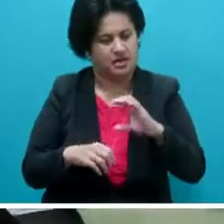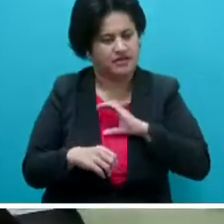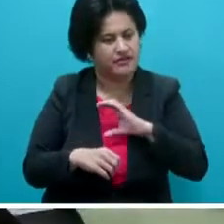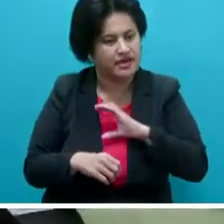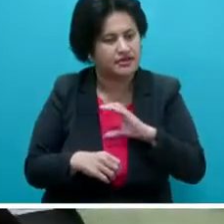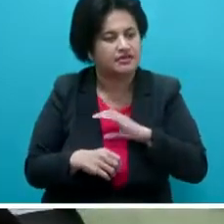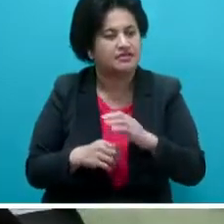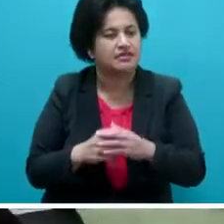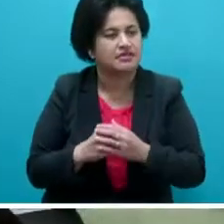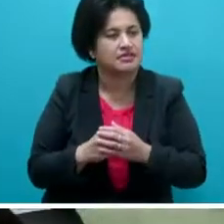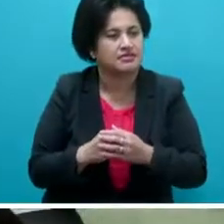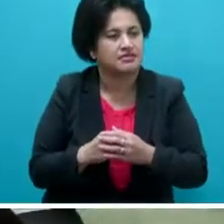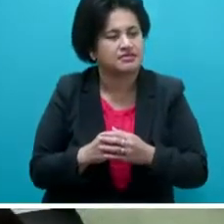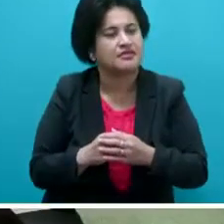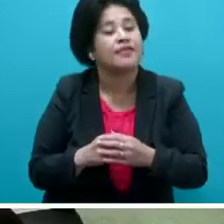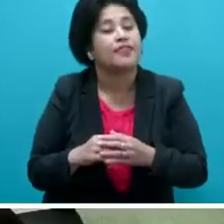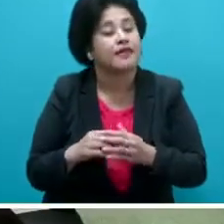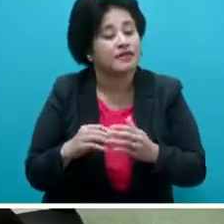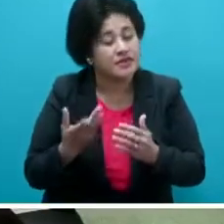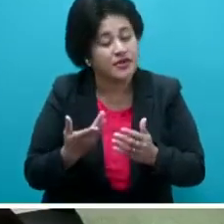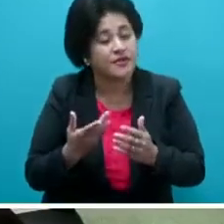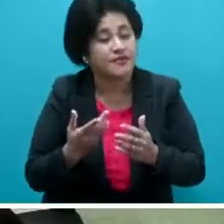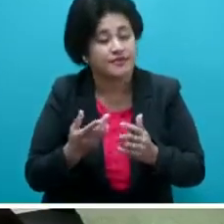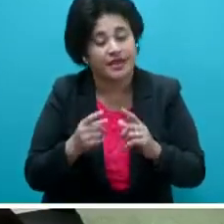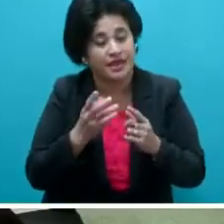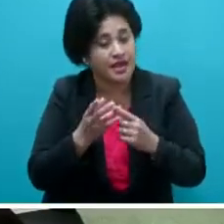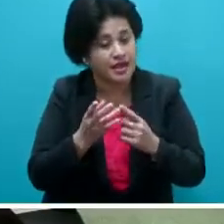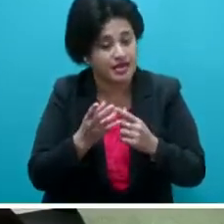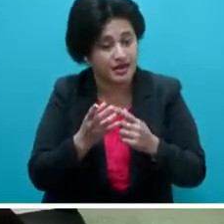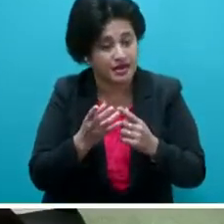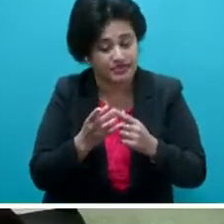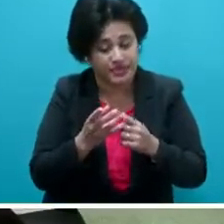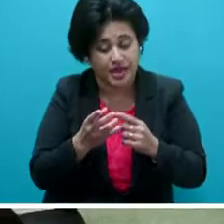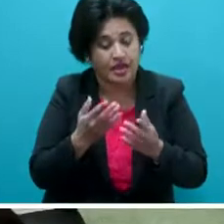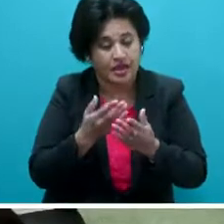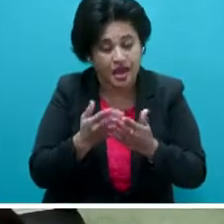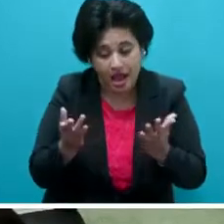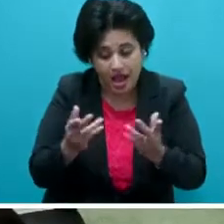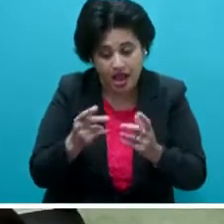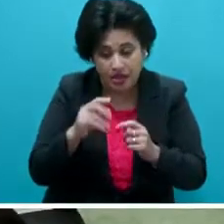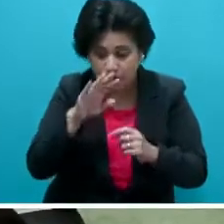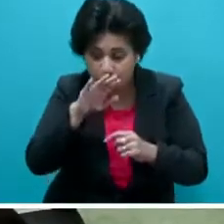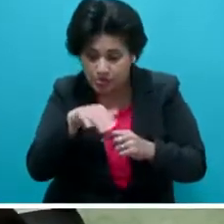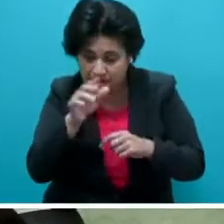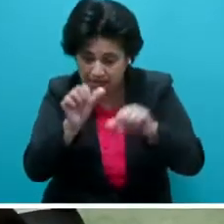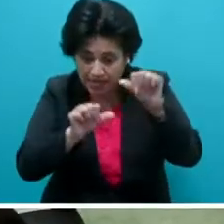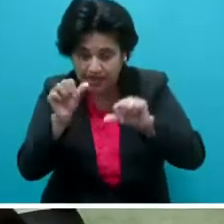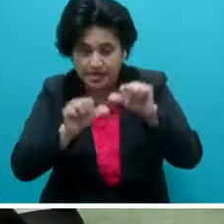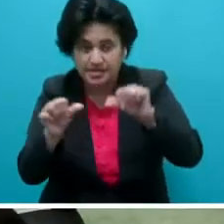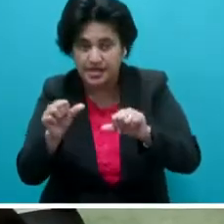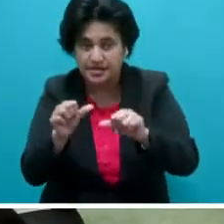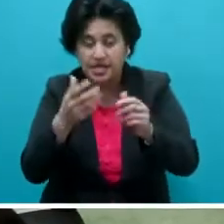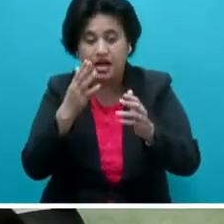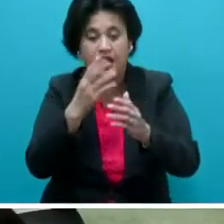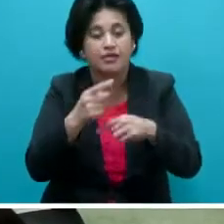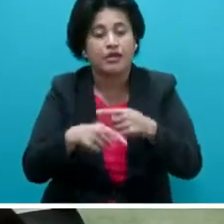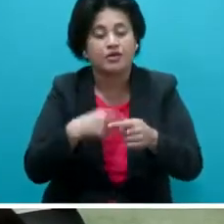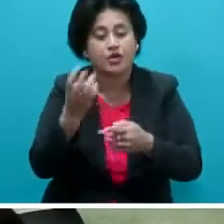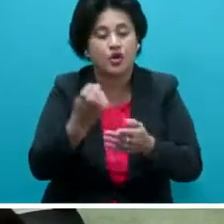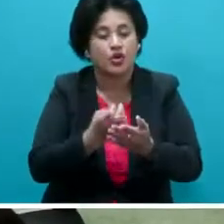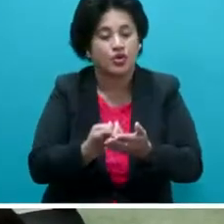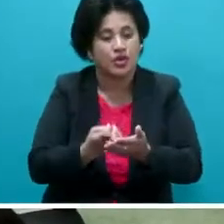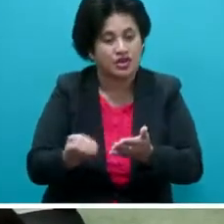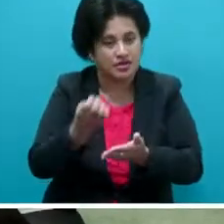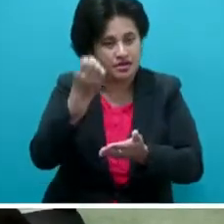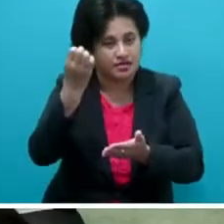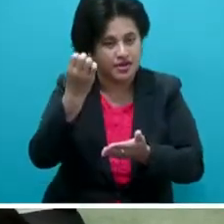was one of the other key measures of measuring how well the economy is doing is to look at your inequality provisions.